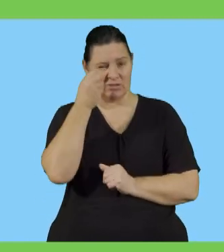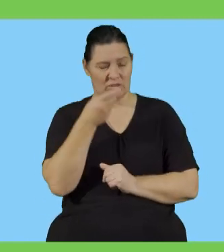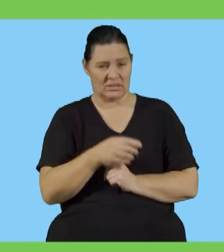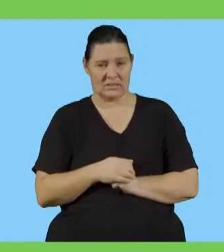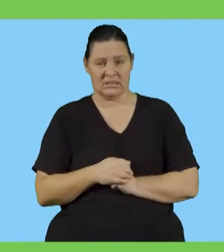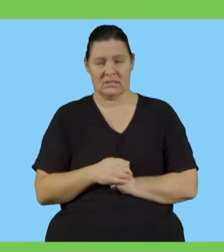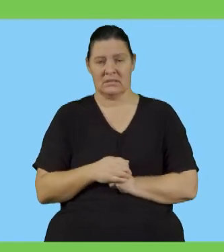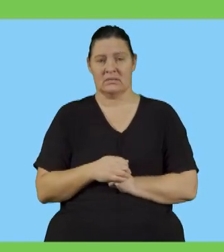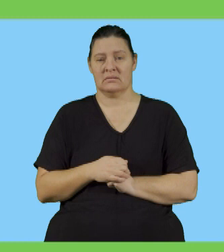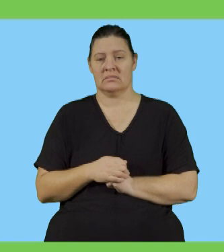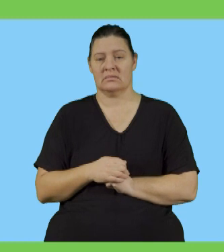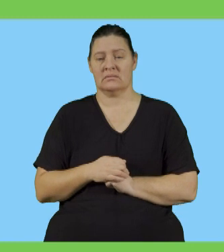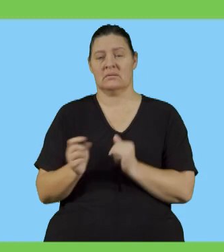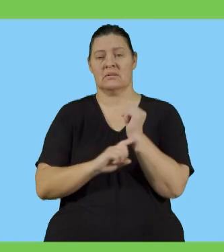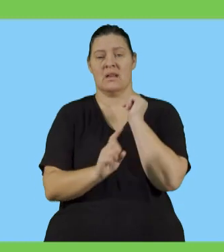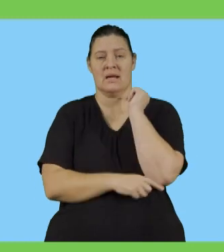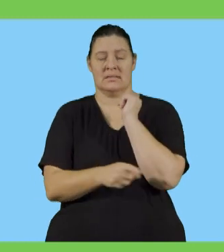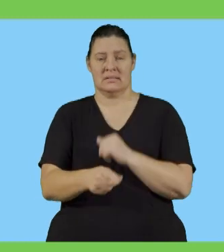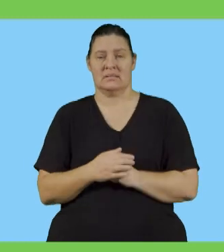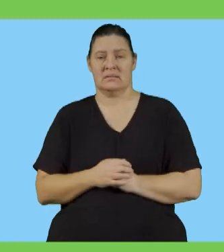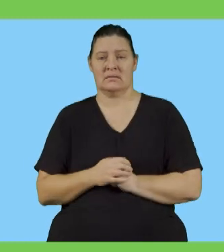Interesting. Now let us look at the last one.